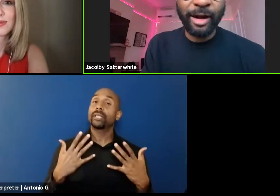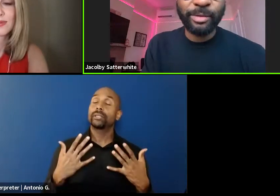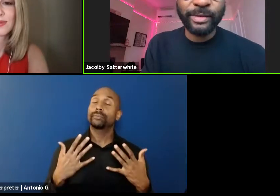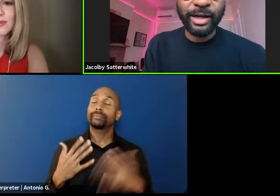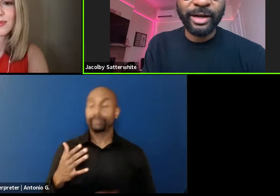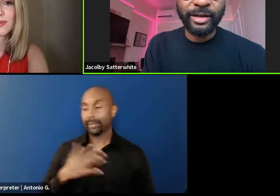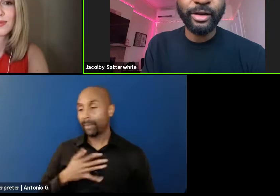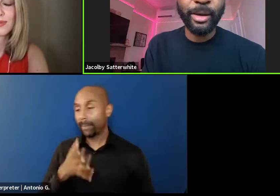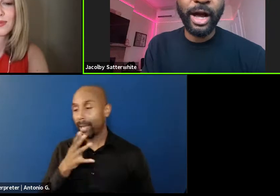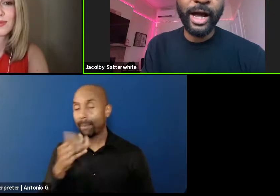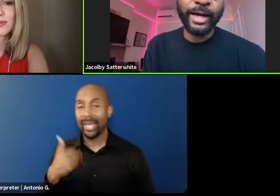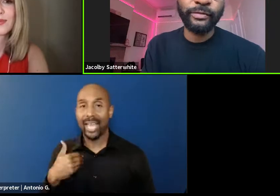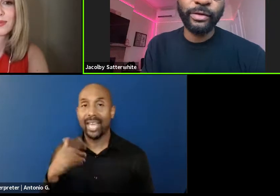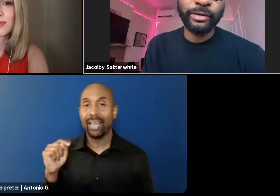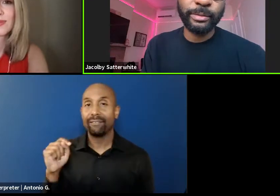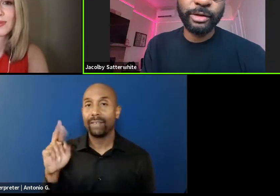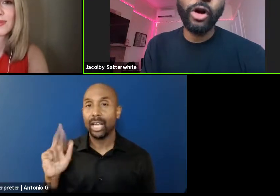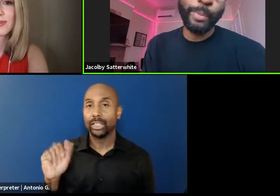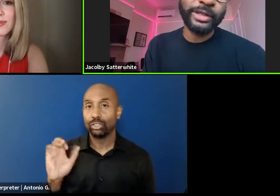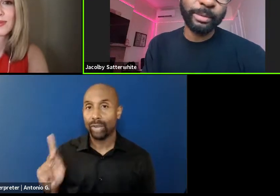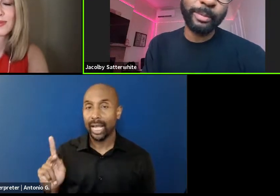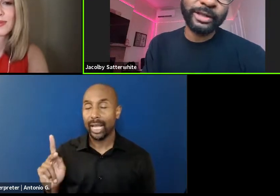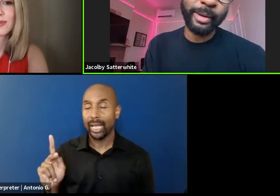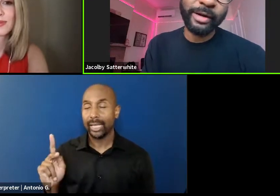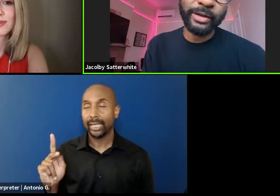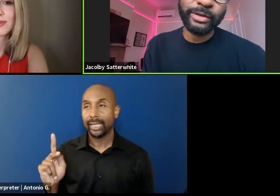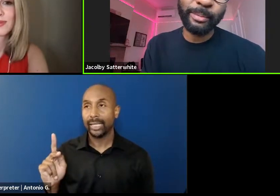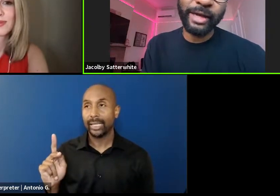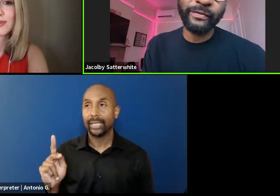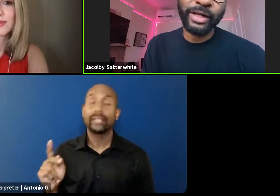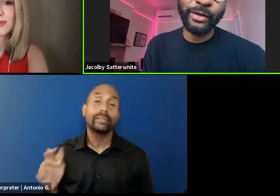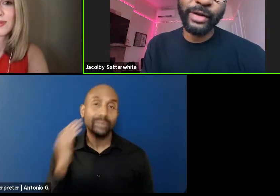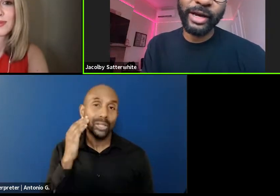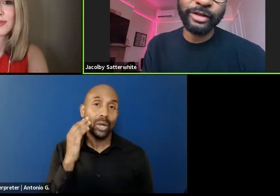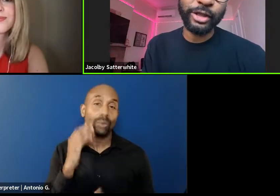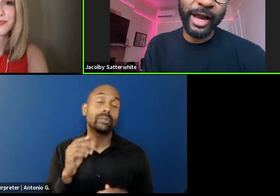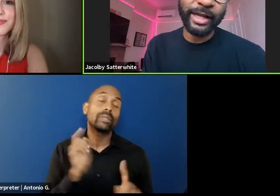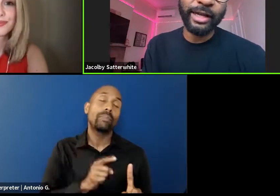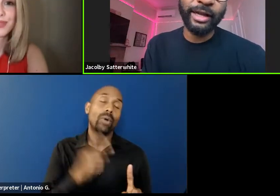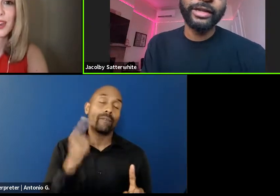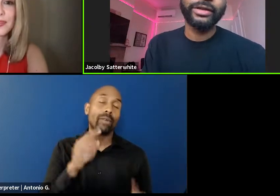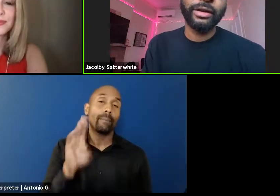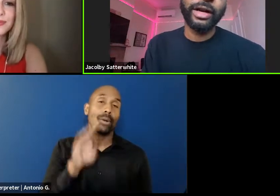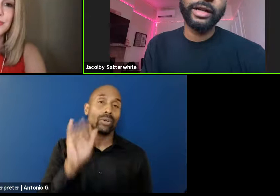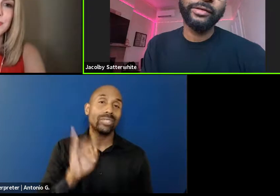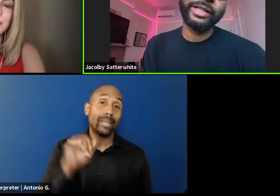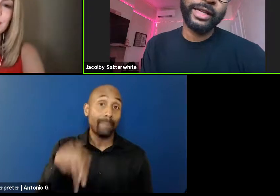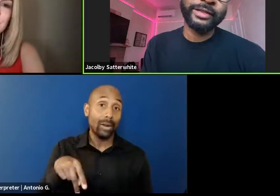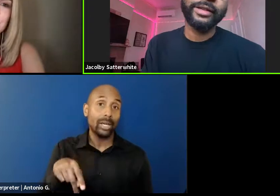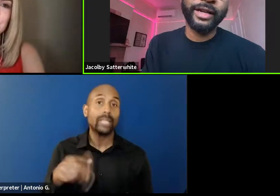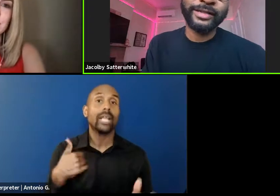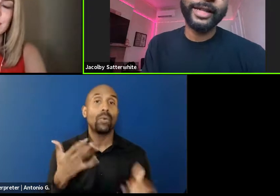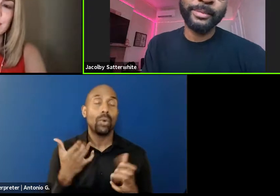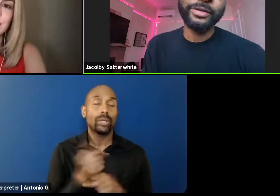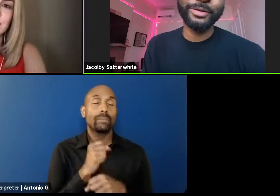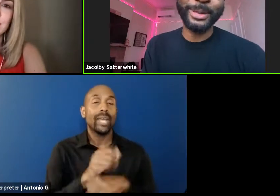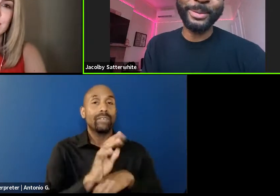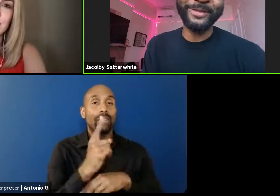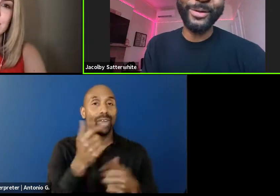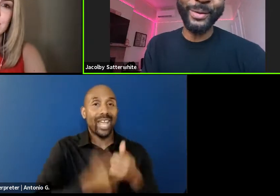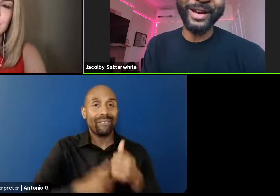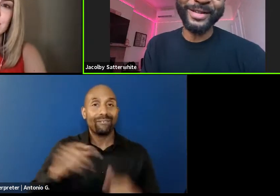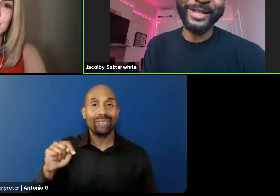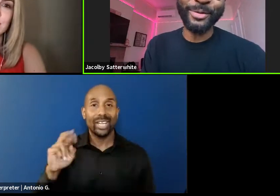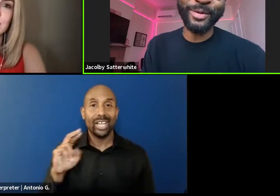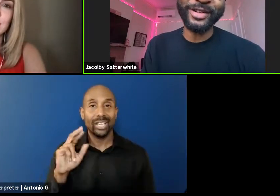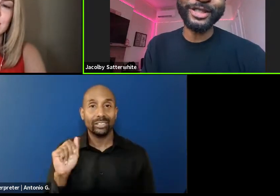from my album that I, you know, I had for the whole principle of Birds in Paradise was to make a video for every track. Yeah. So I realized, okay, it's time to do